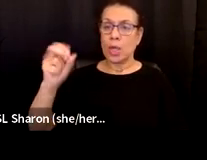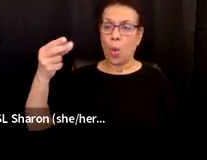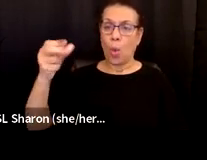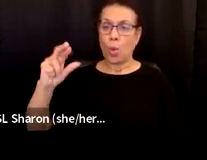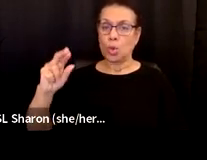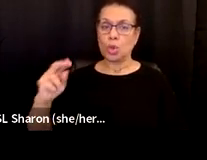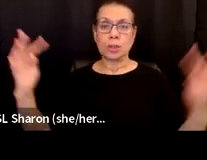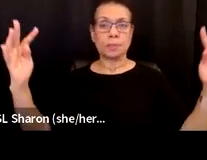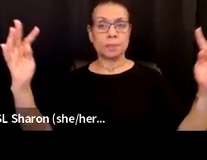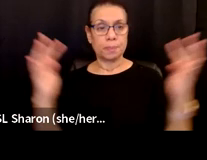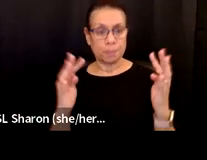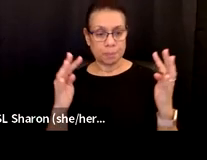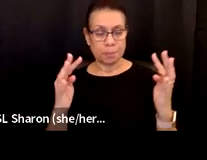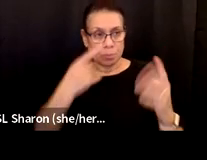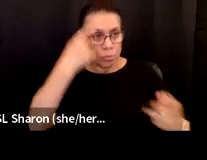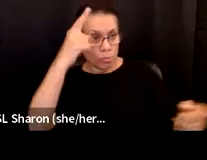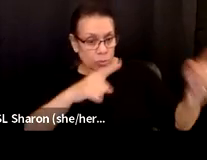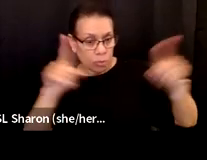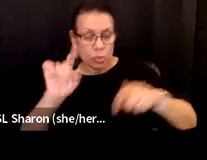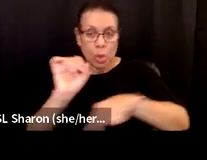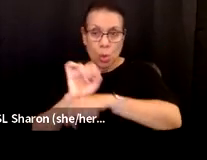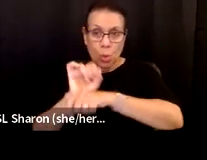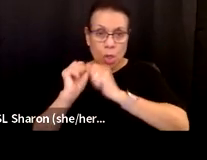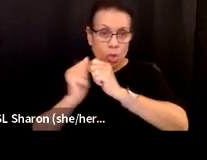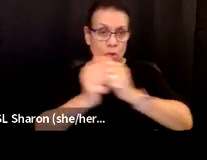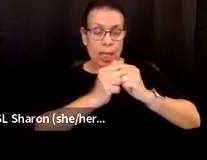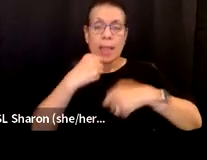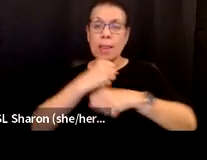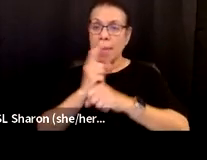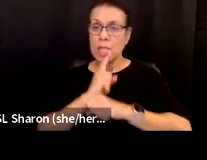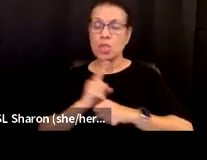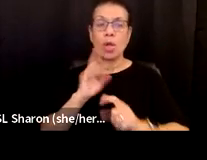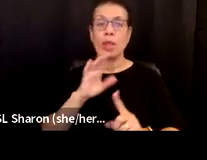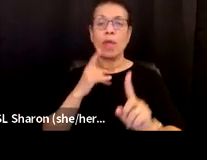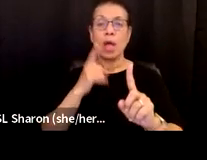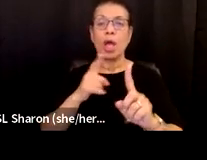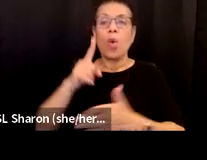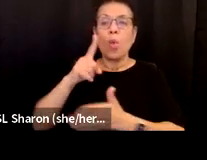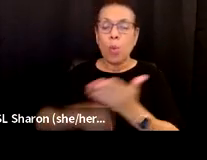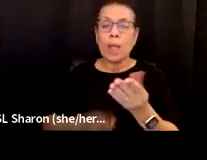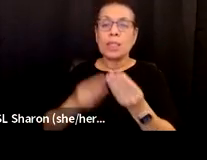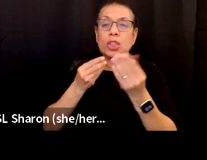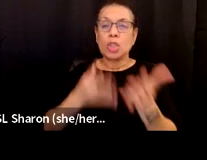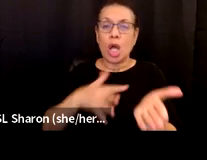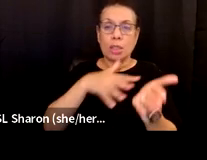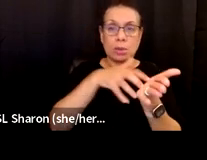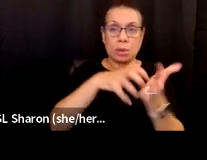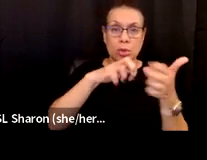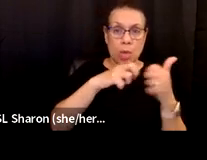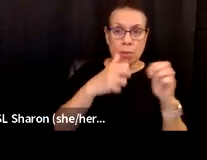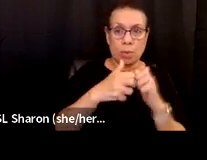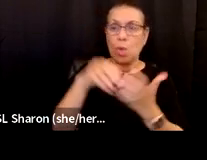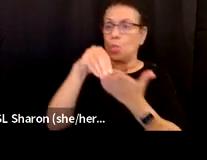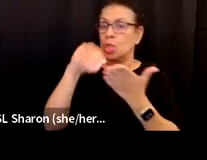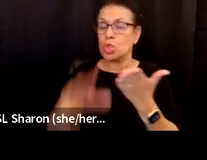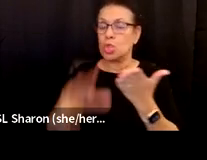and to collaboratively work together to ensure that we're clear on what the root causes are of when students don't get what